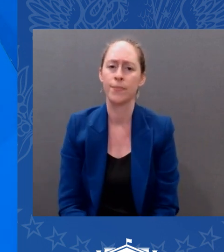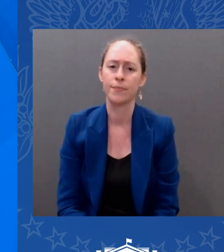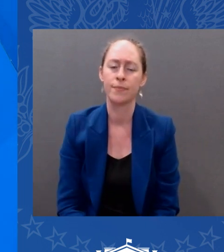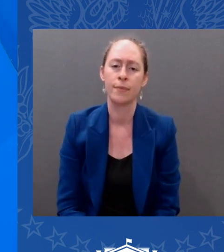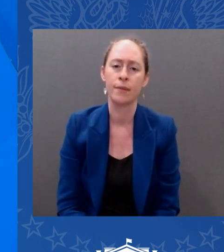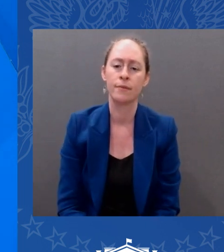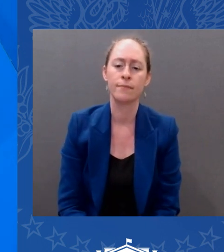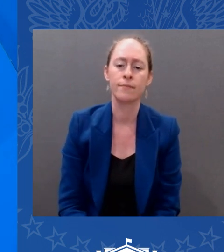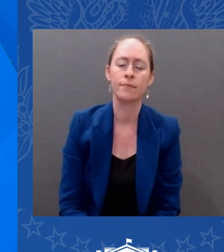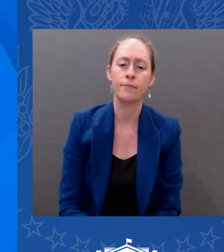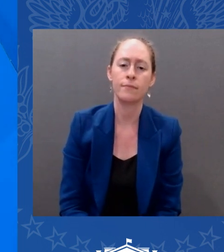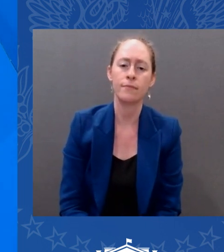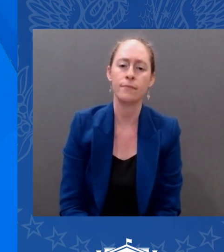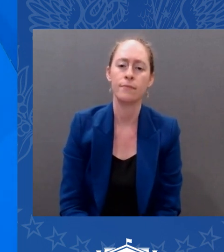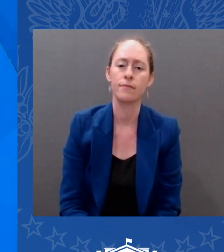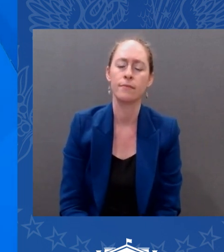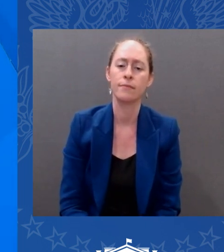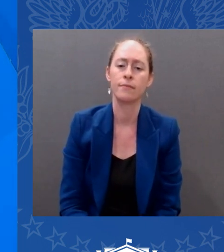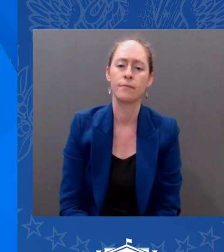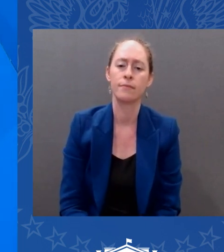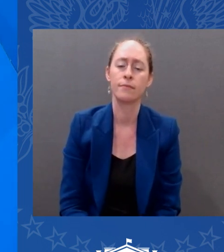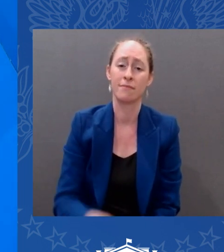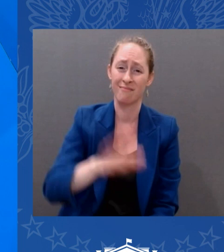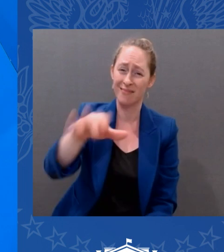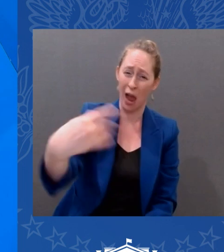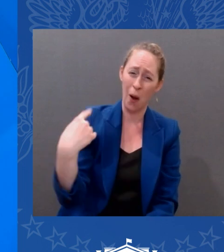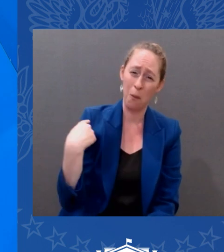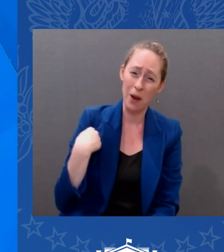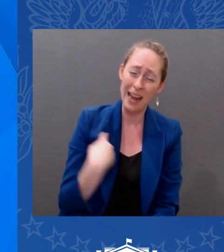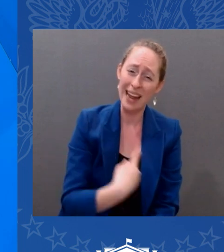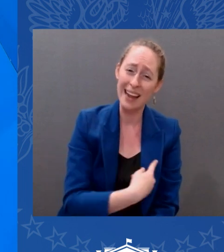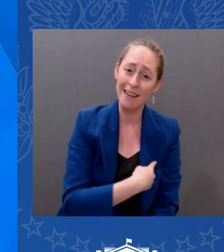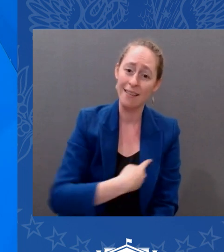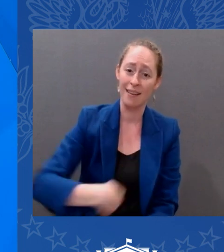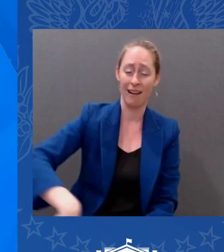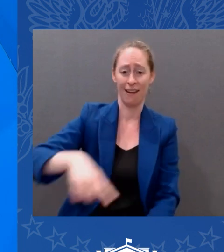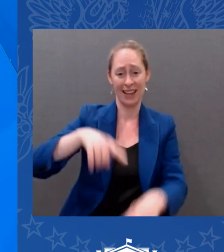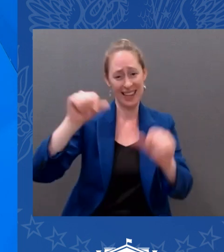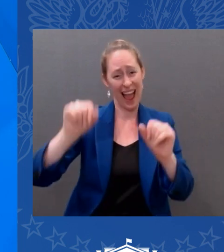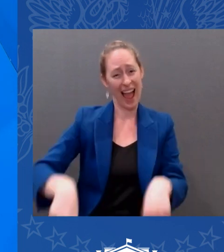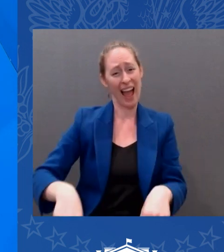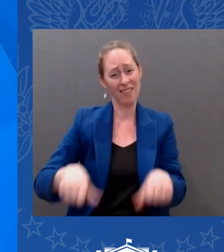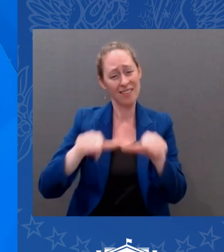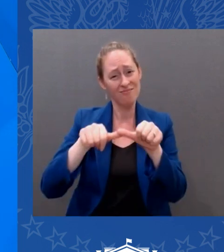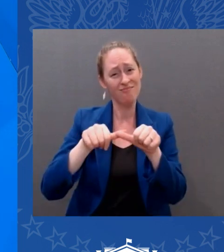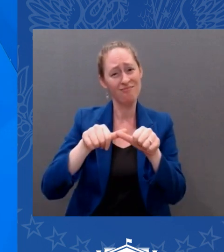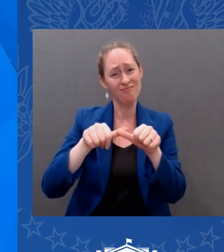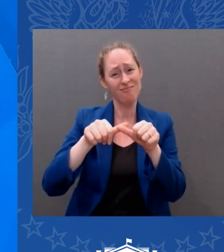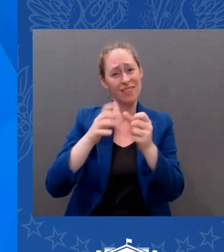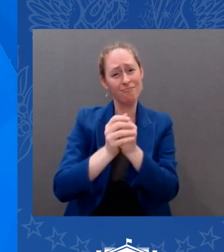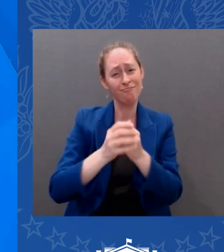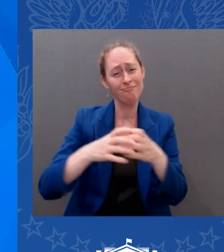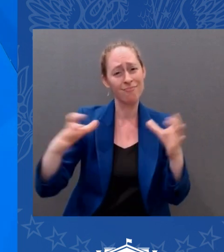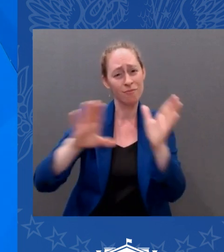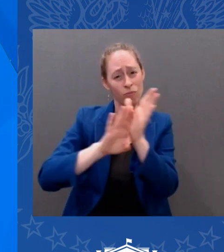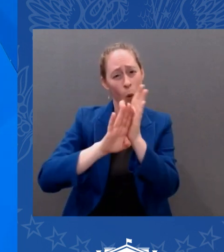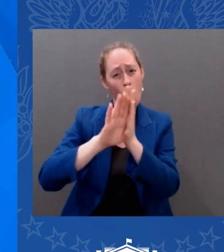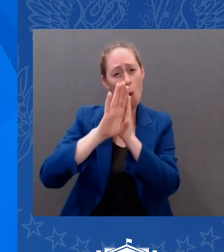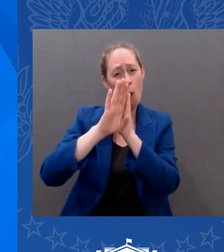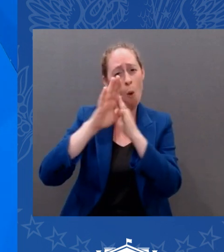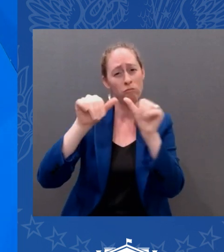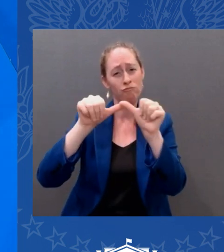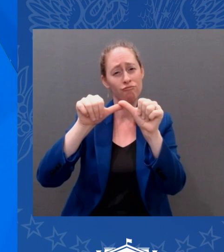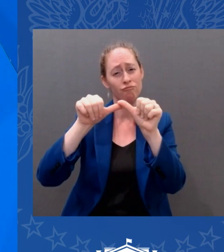for sustainable growth. But all unlawful migration is not acceptable. We will enforce our borders, including through